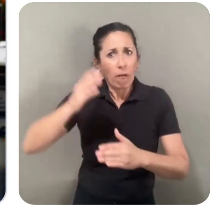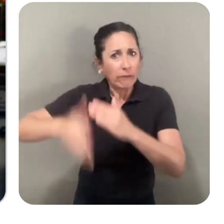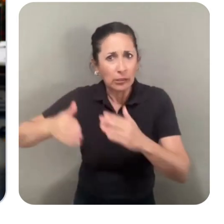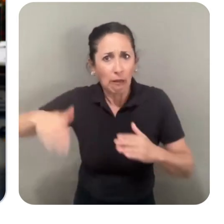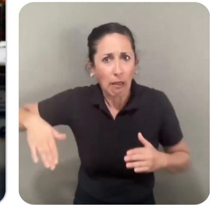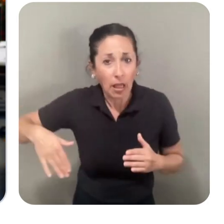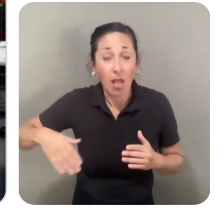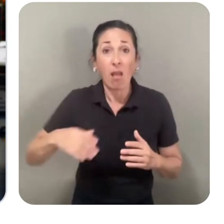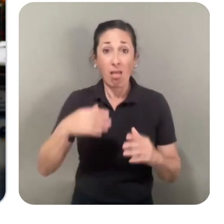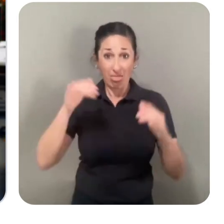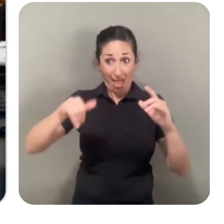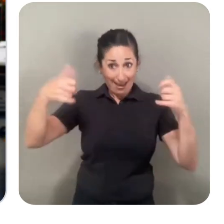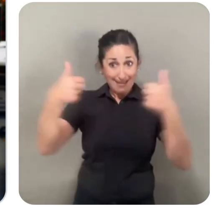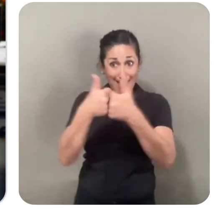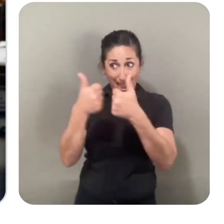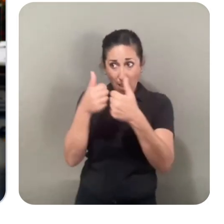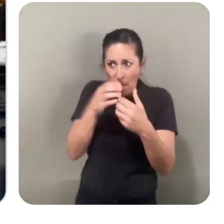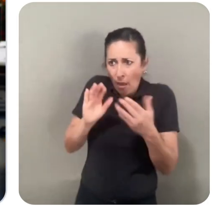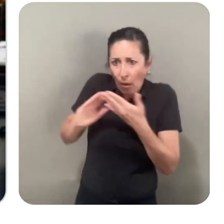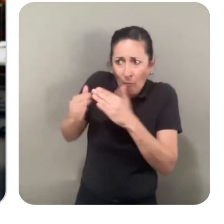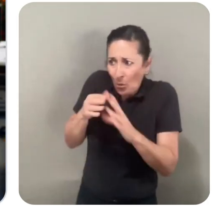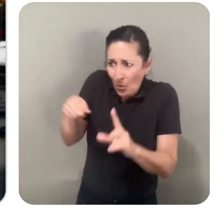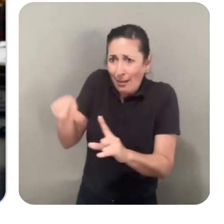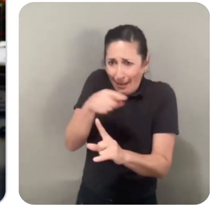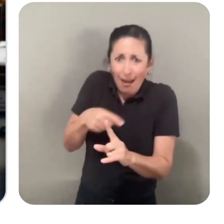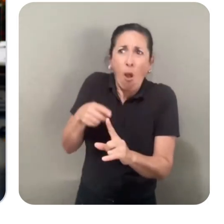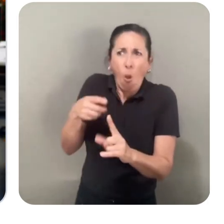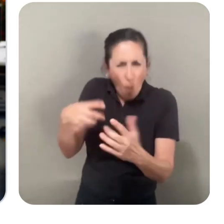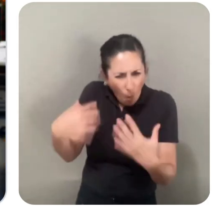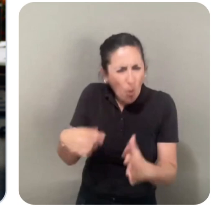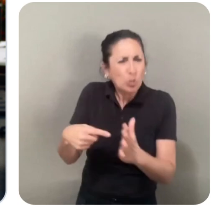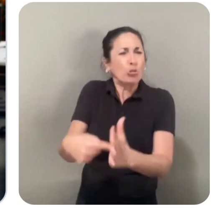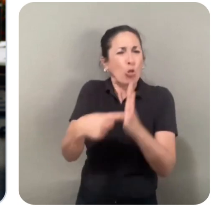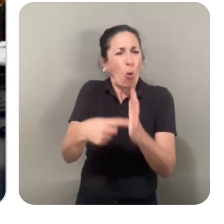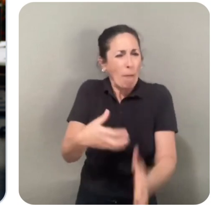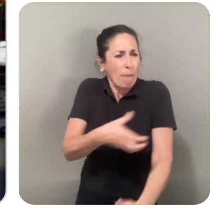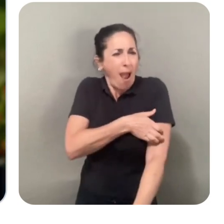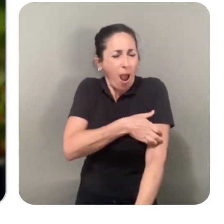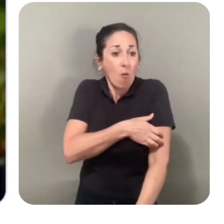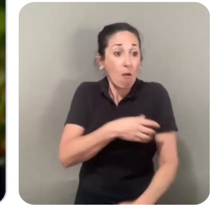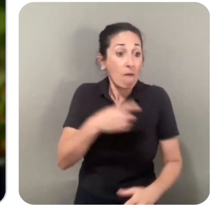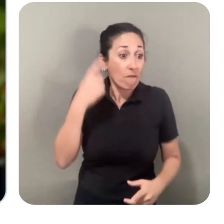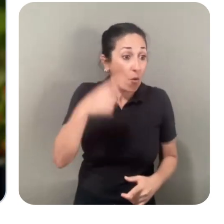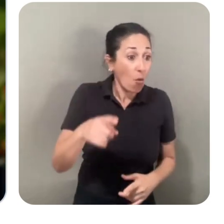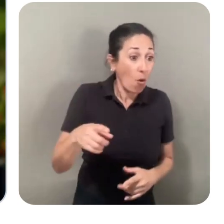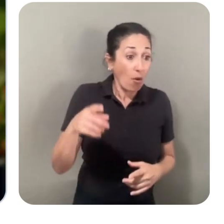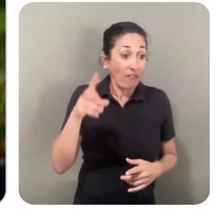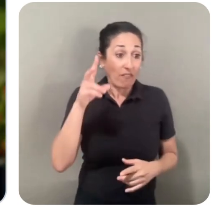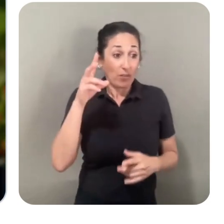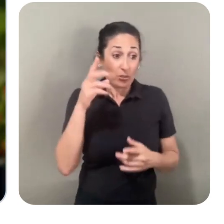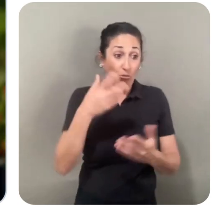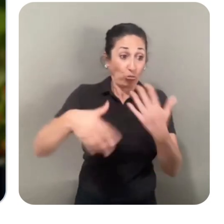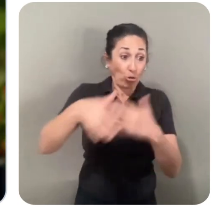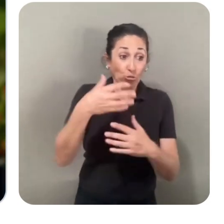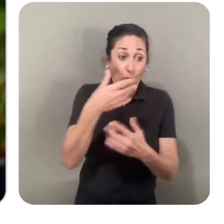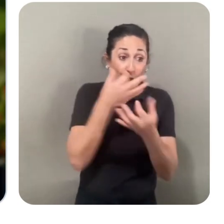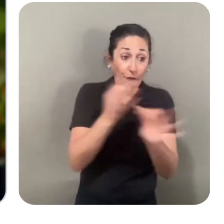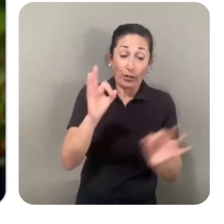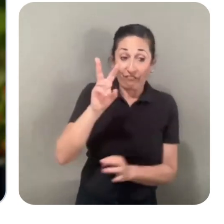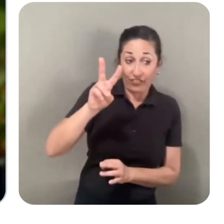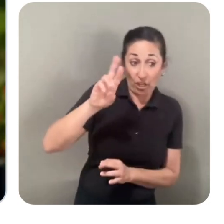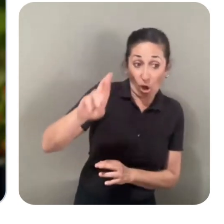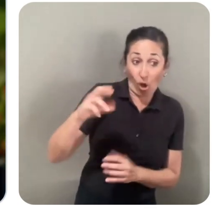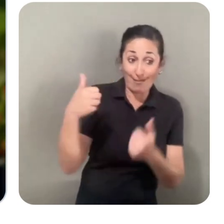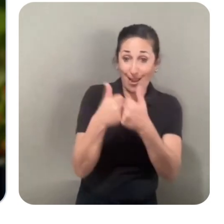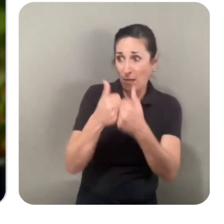of Gravity and its tight-knit community showed us the power of free social VR games. We had made a million mistakes along the way,